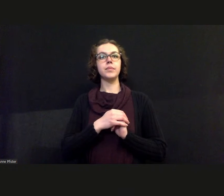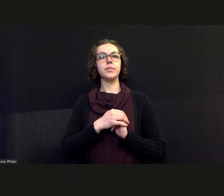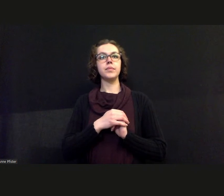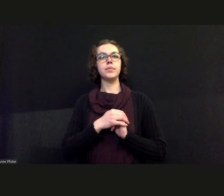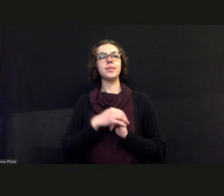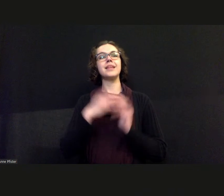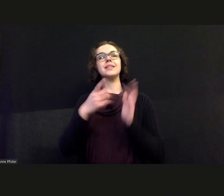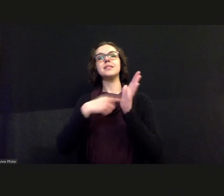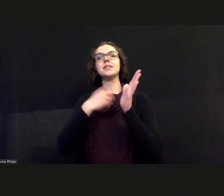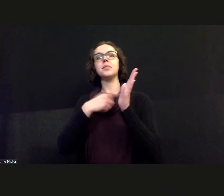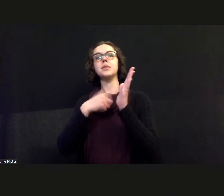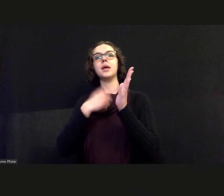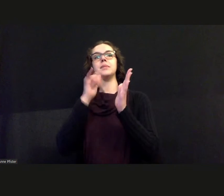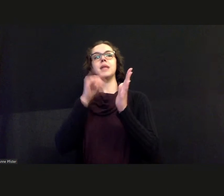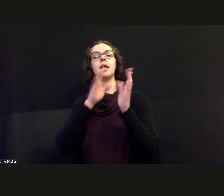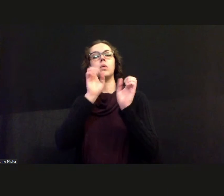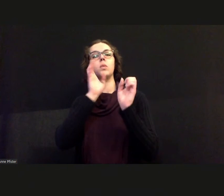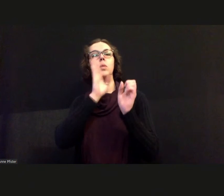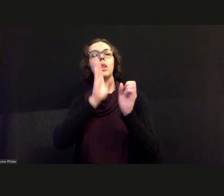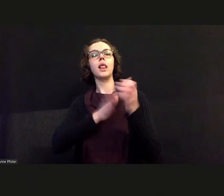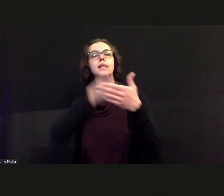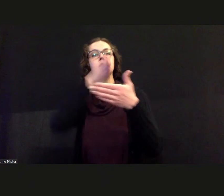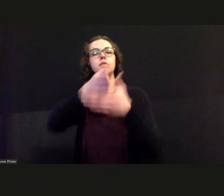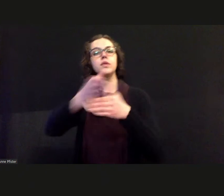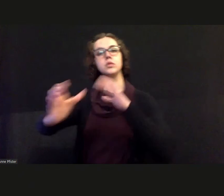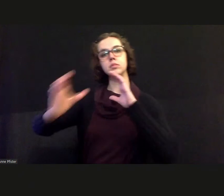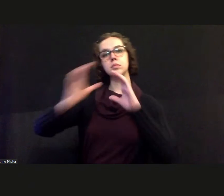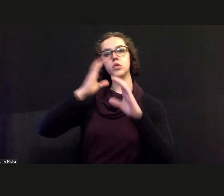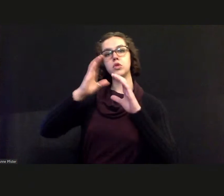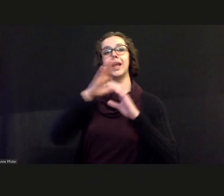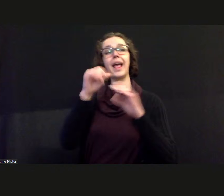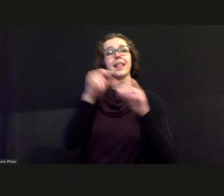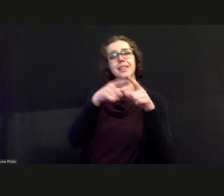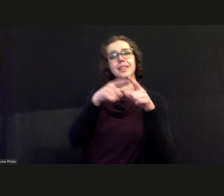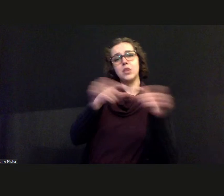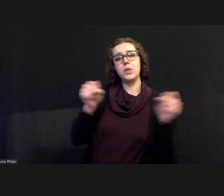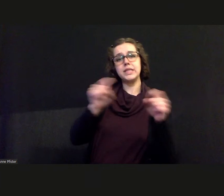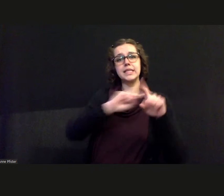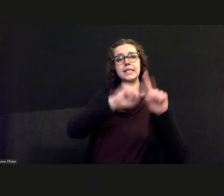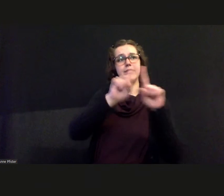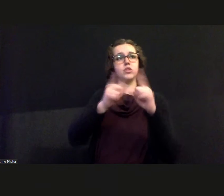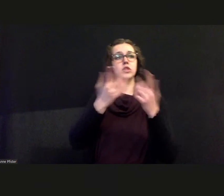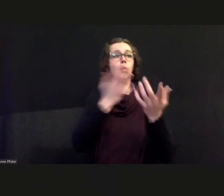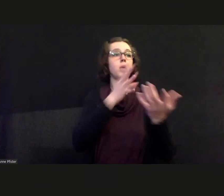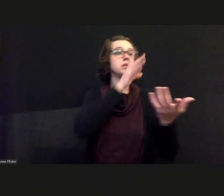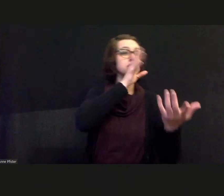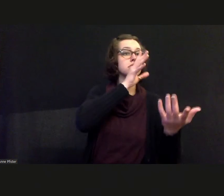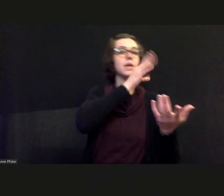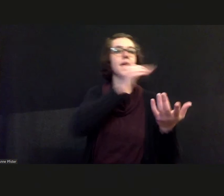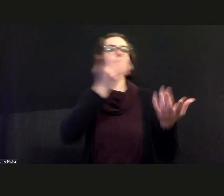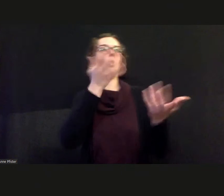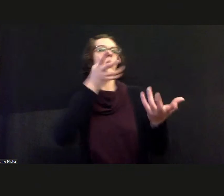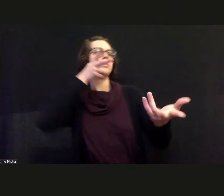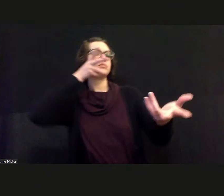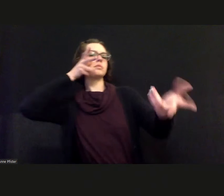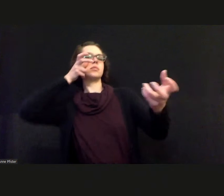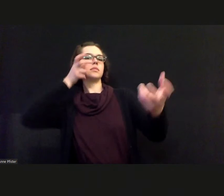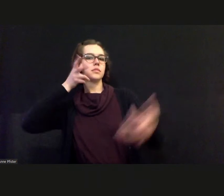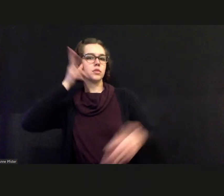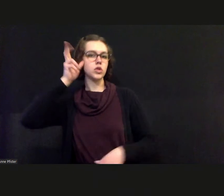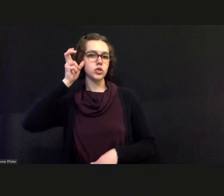prejudices can interfere with communication on top of just the linguistic differences between what's being spoken and what's being heard.